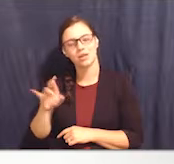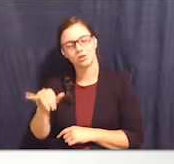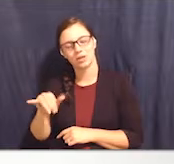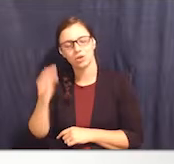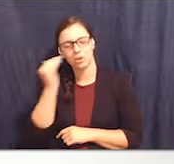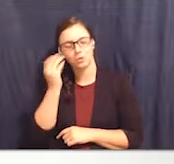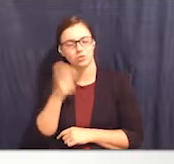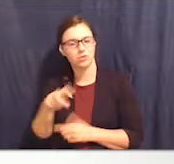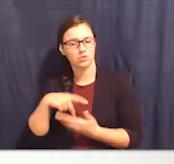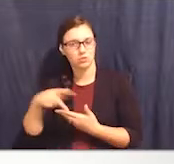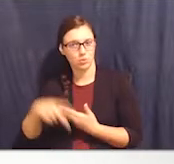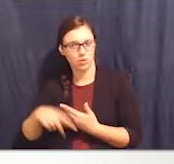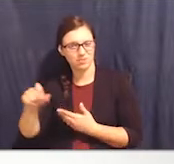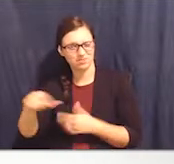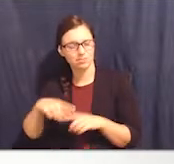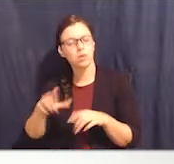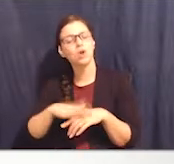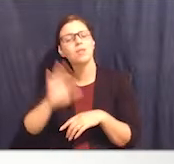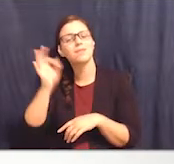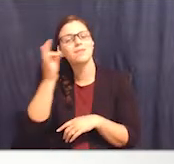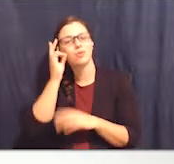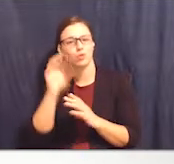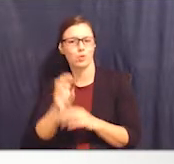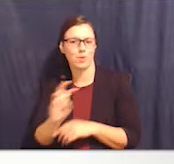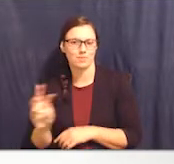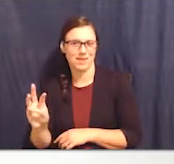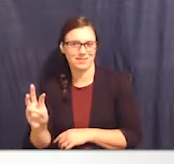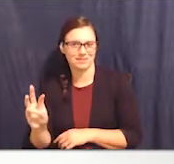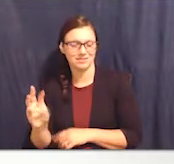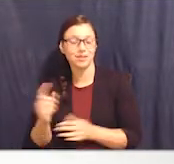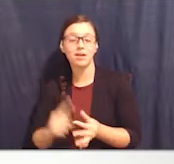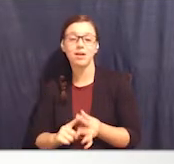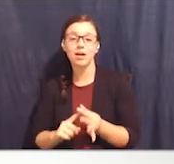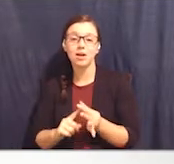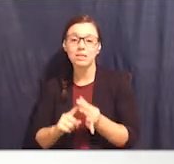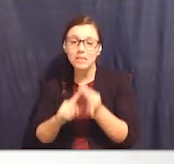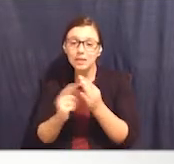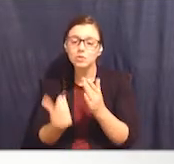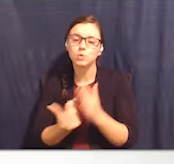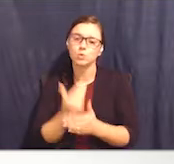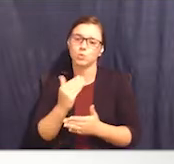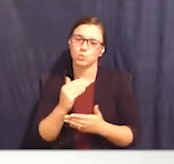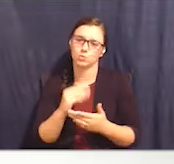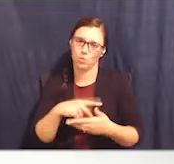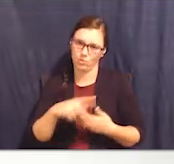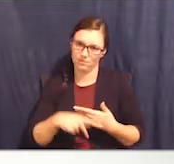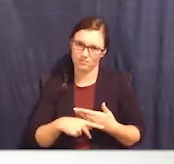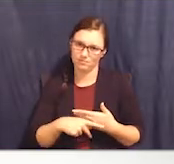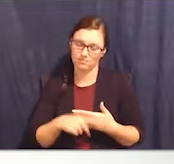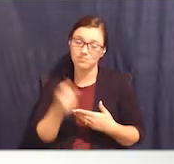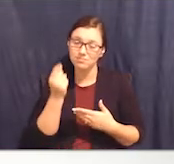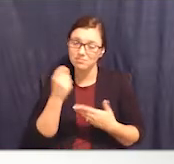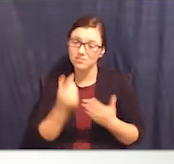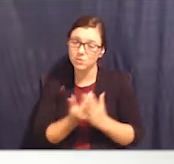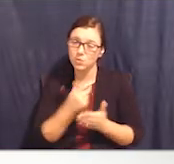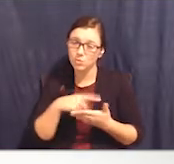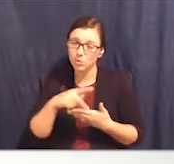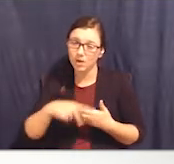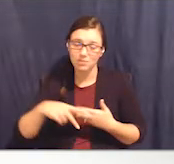approved Florida post-secondary comprehensive transition programs, because the legislation requires that